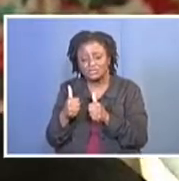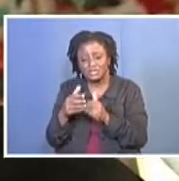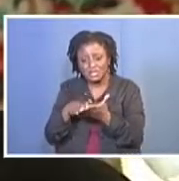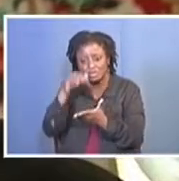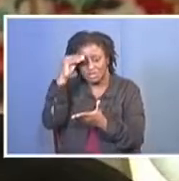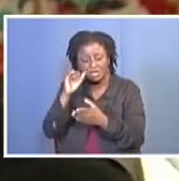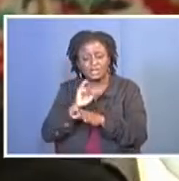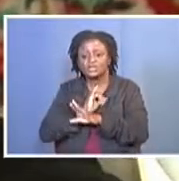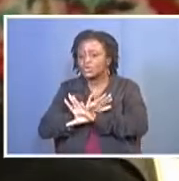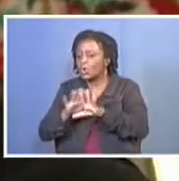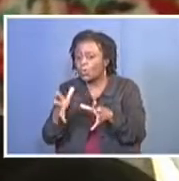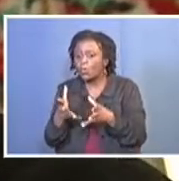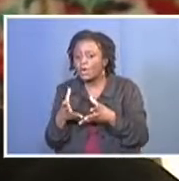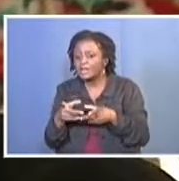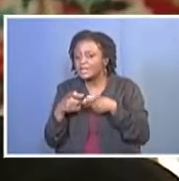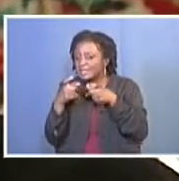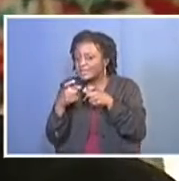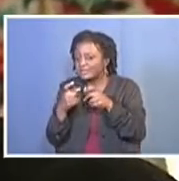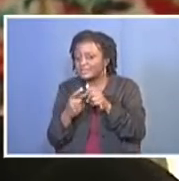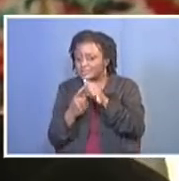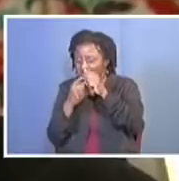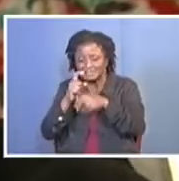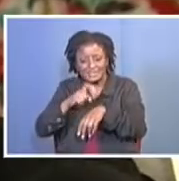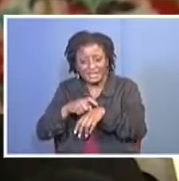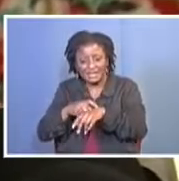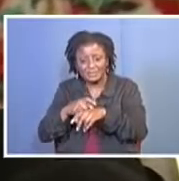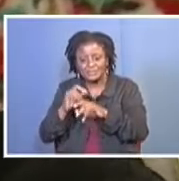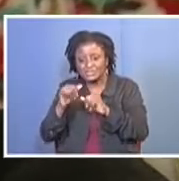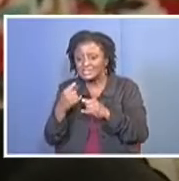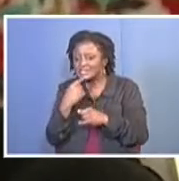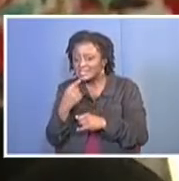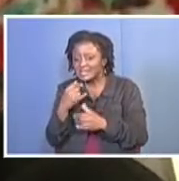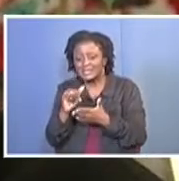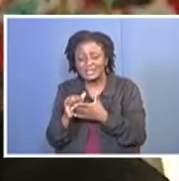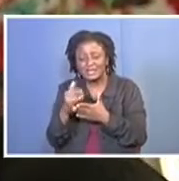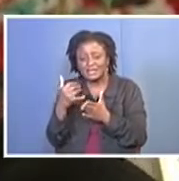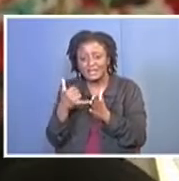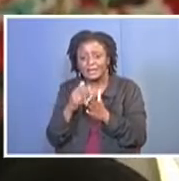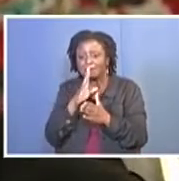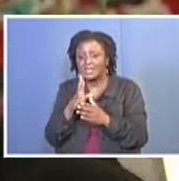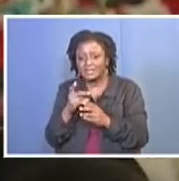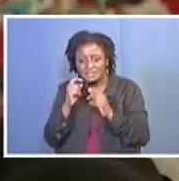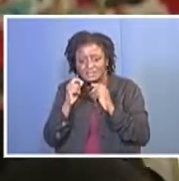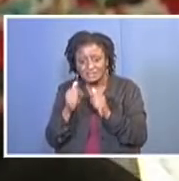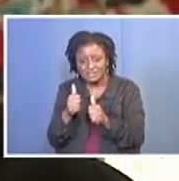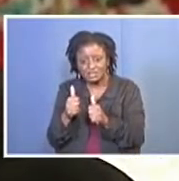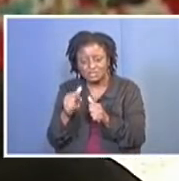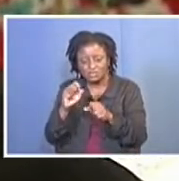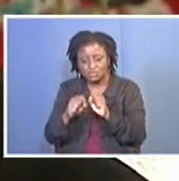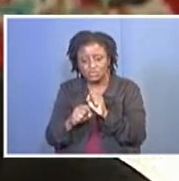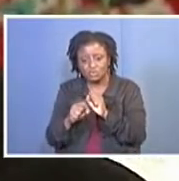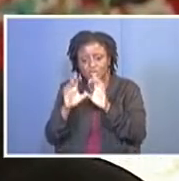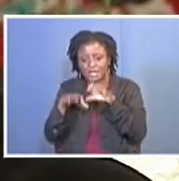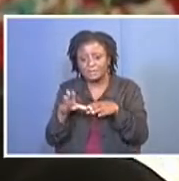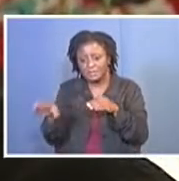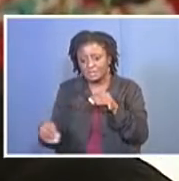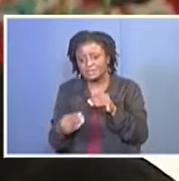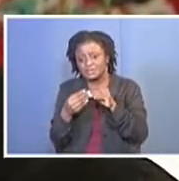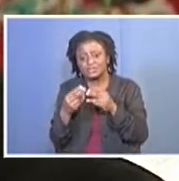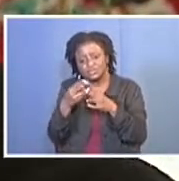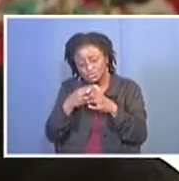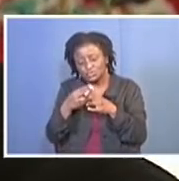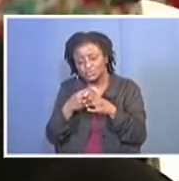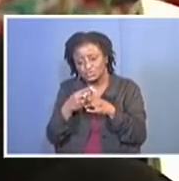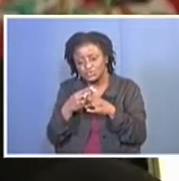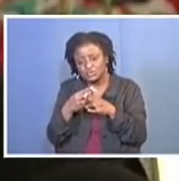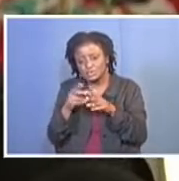give a timeline except to say I have asked that it be accelerated so that it can be implemented as soon as possible.